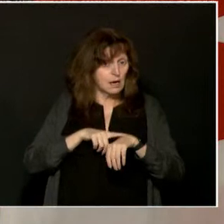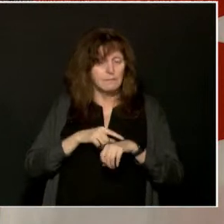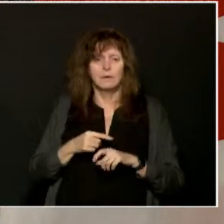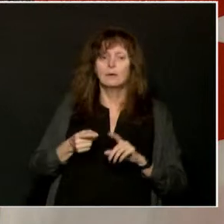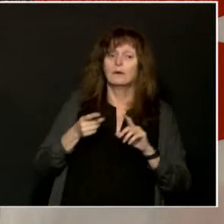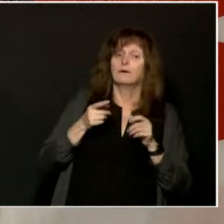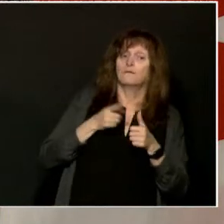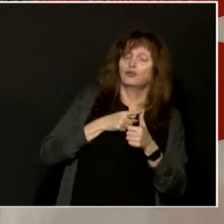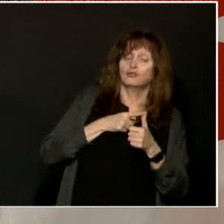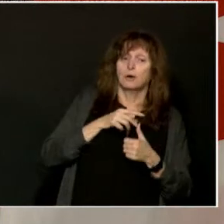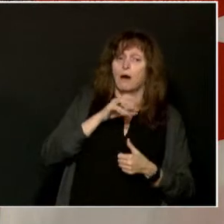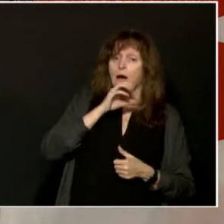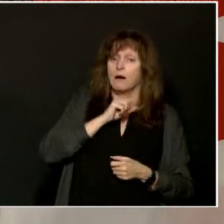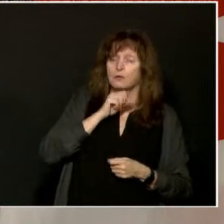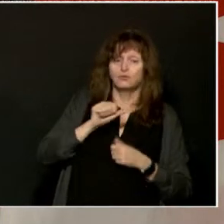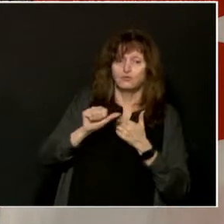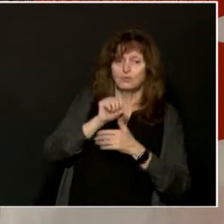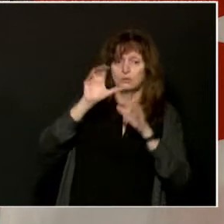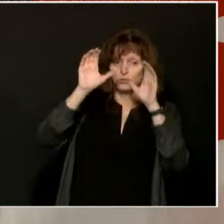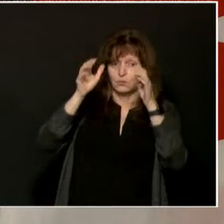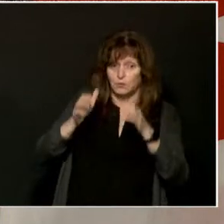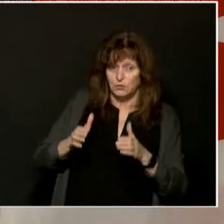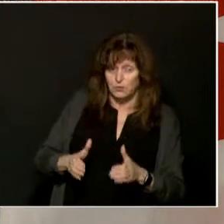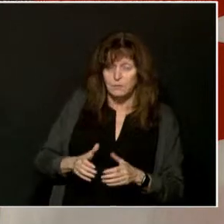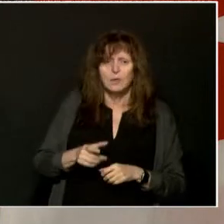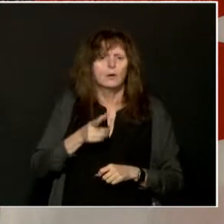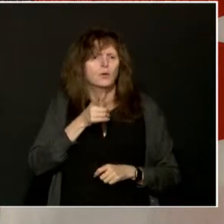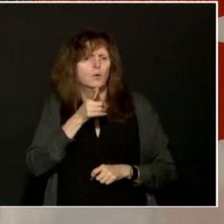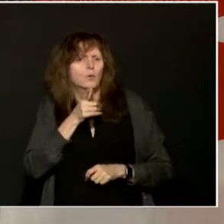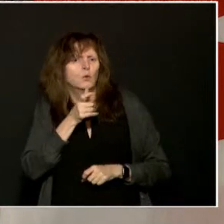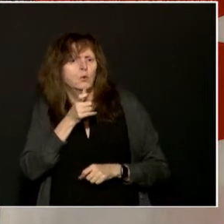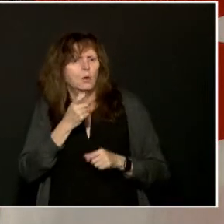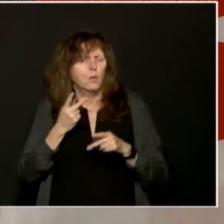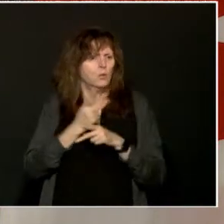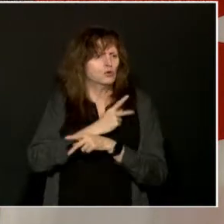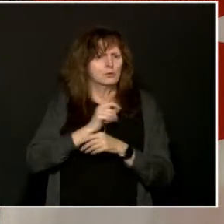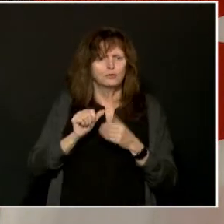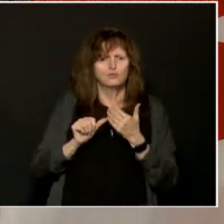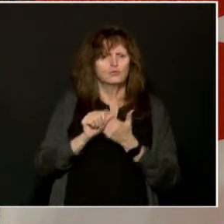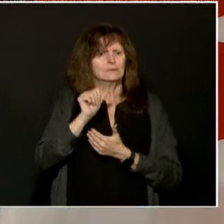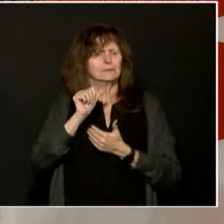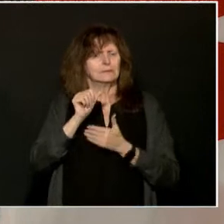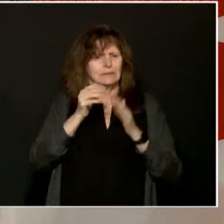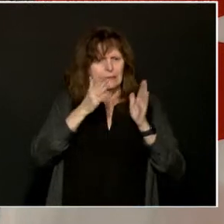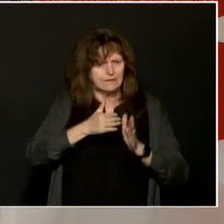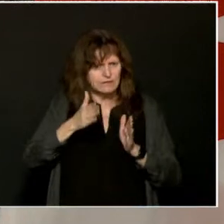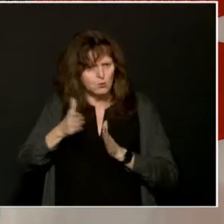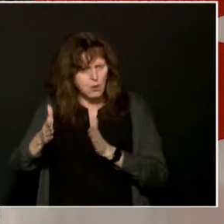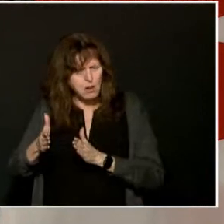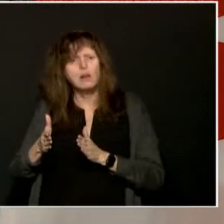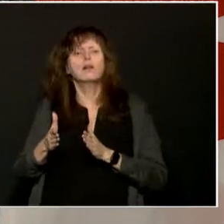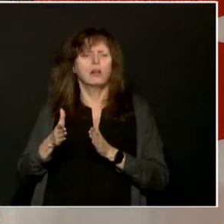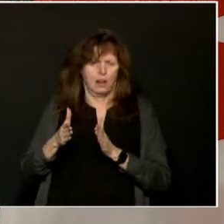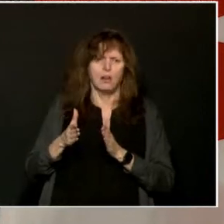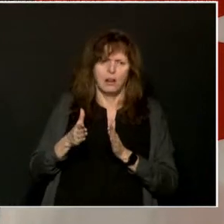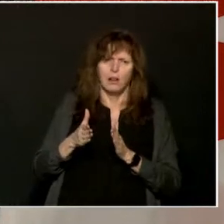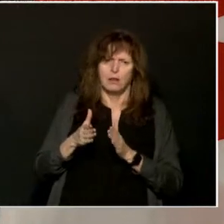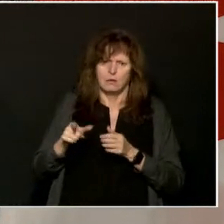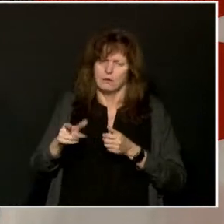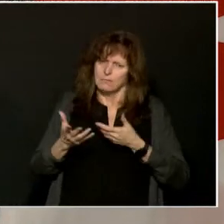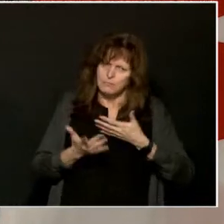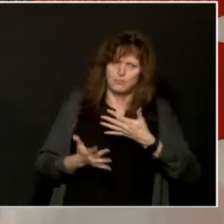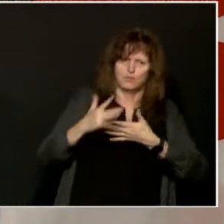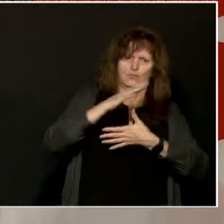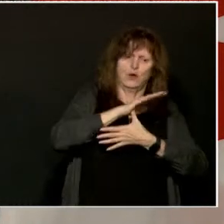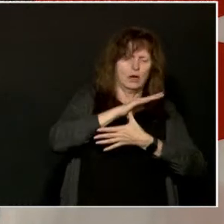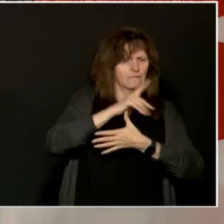that those who are at greatest individual risk are provided the earliest opportunity to have the best protection. And then moving from that would